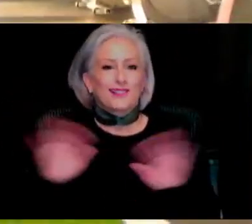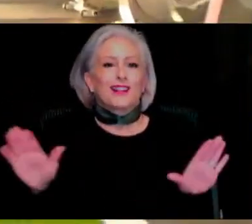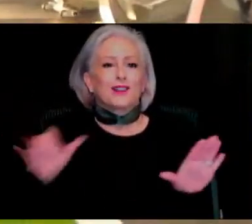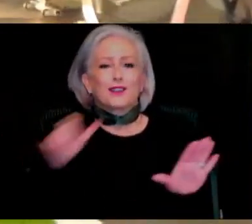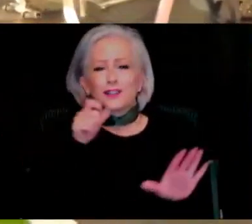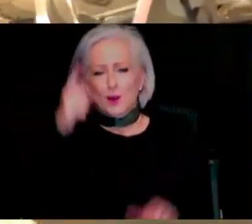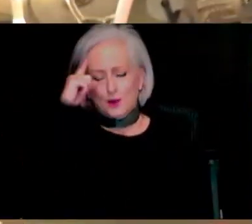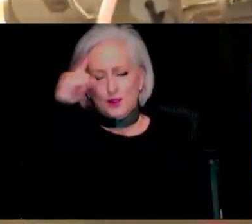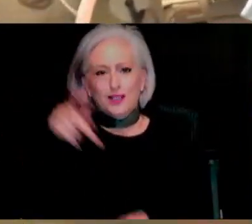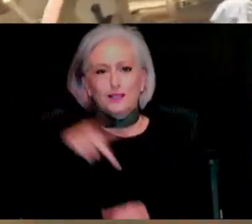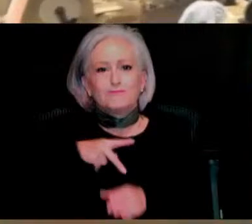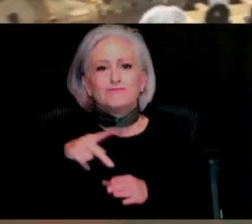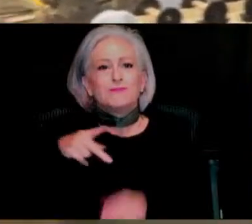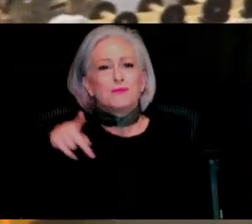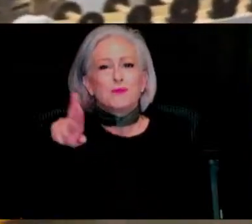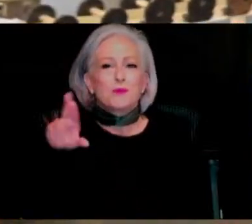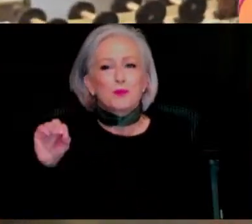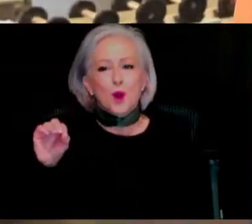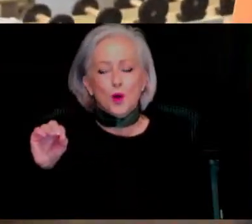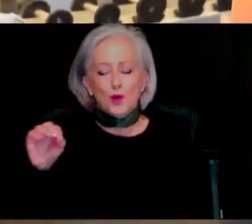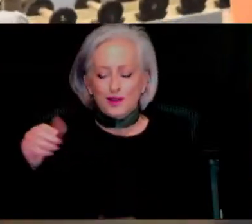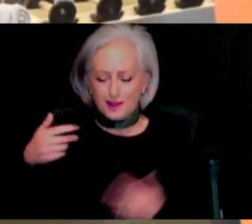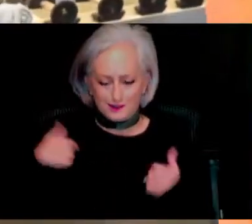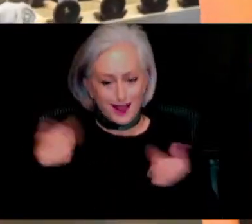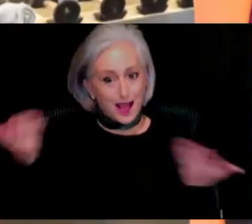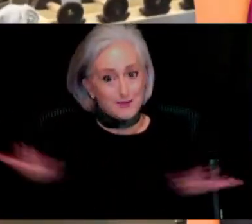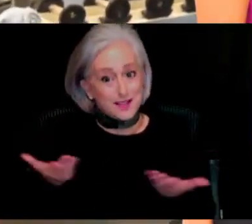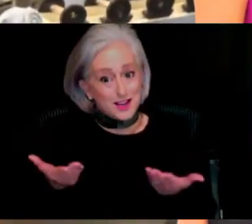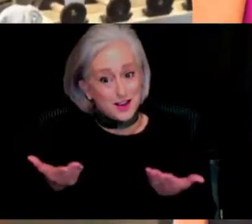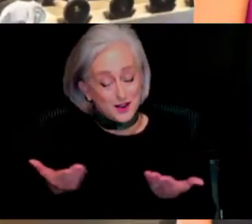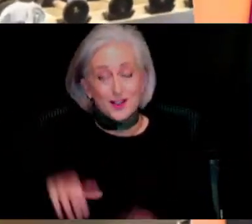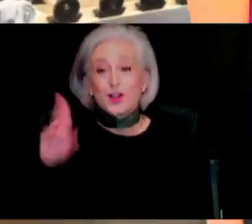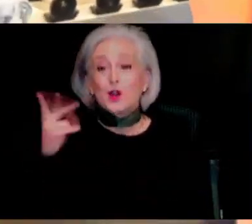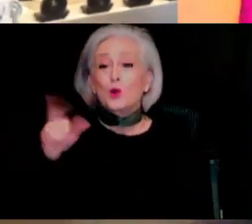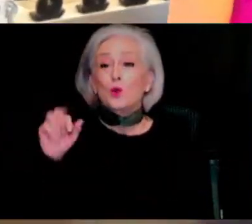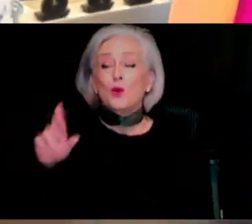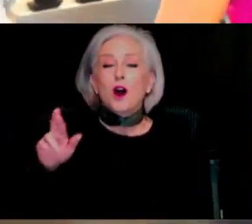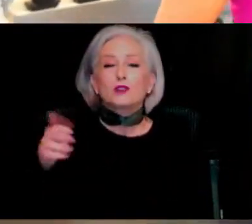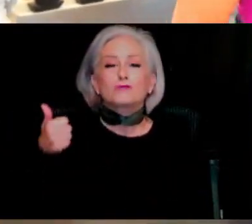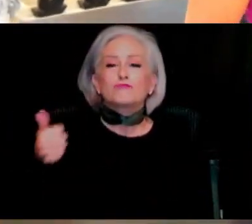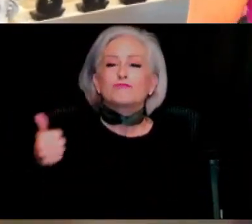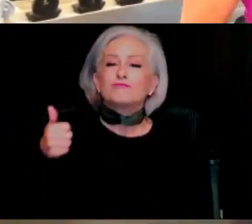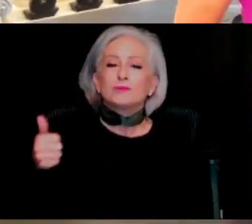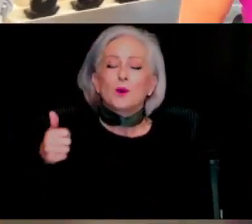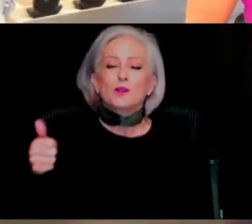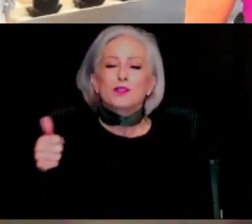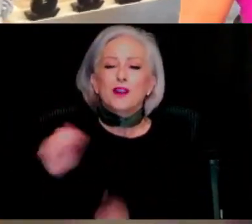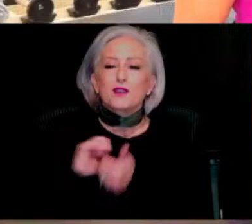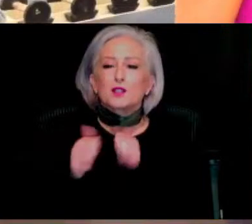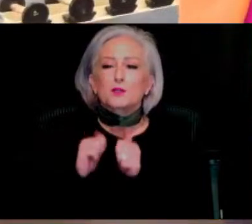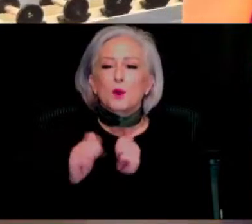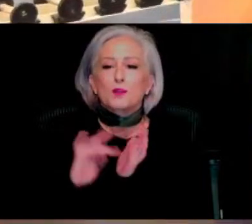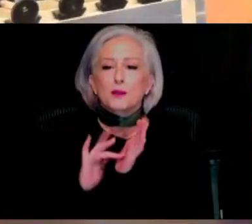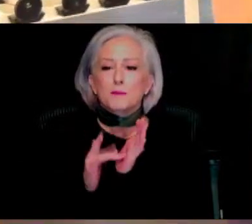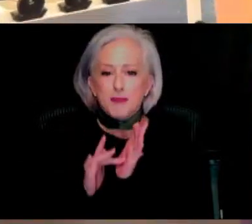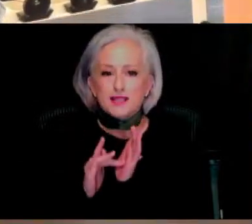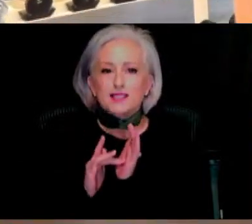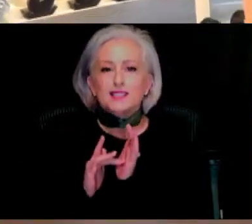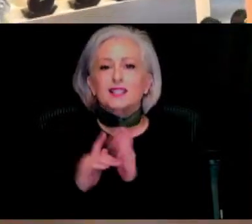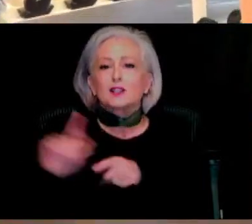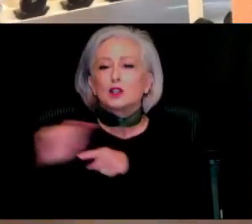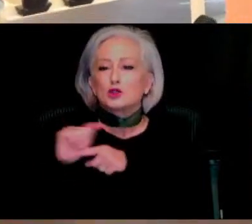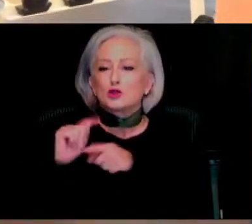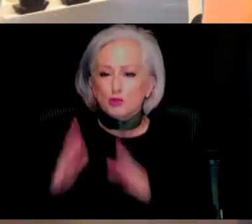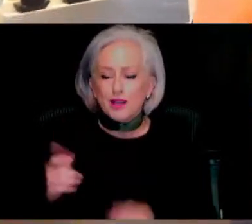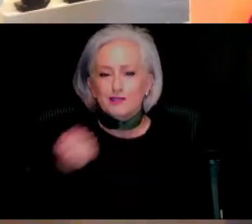because they let me in. But speaking of pros, Roger is. Roger, you have been a sports medicine fitness trainer at several universities,